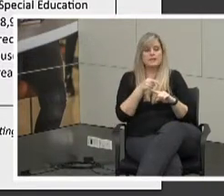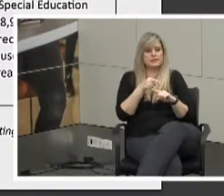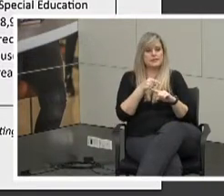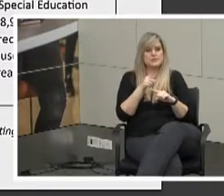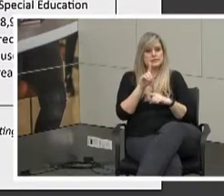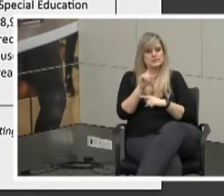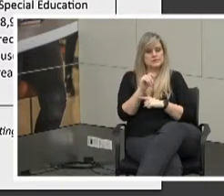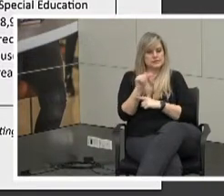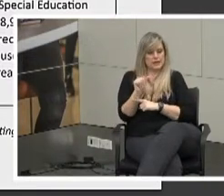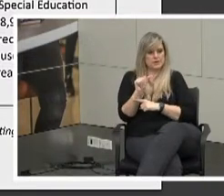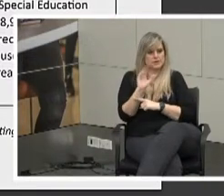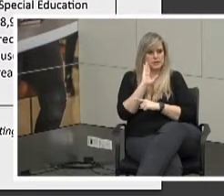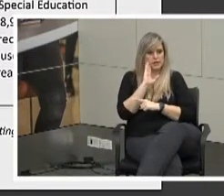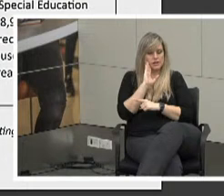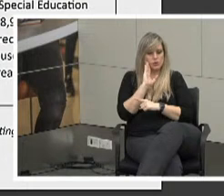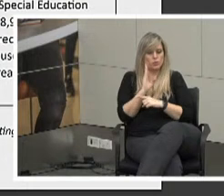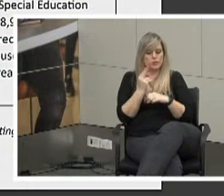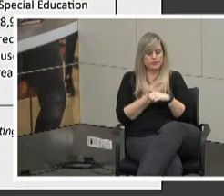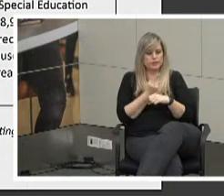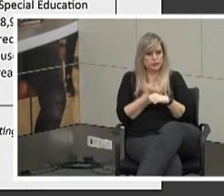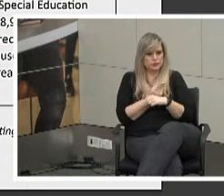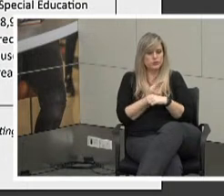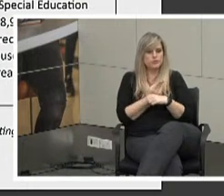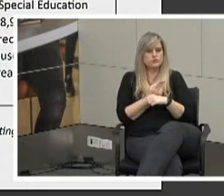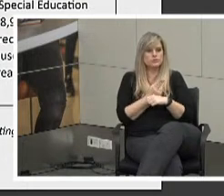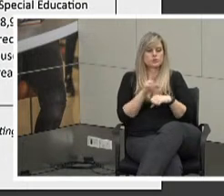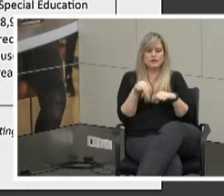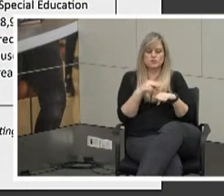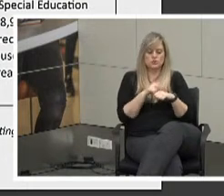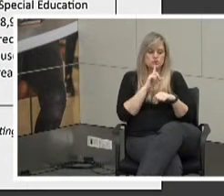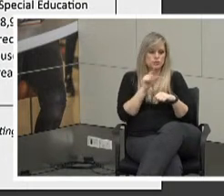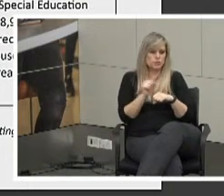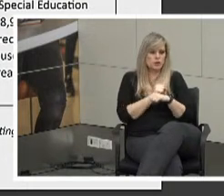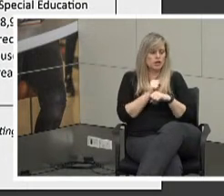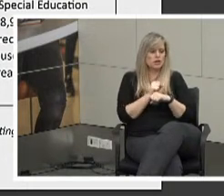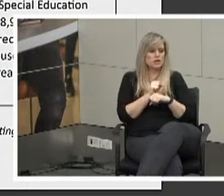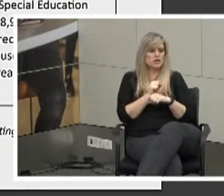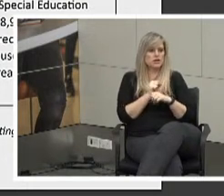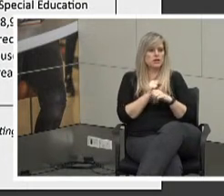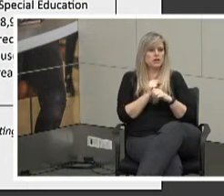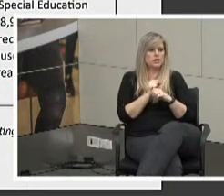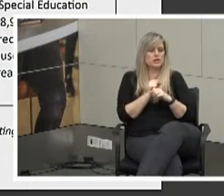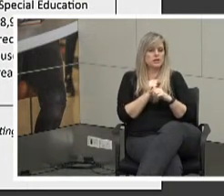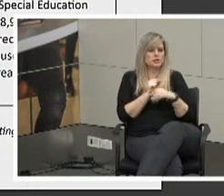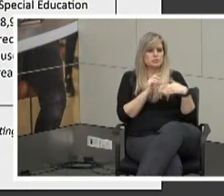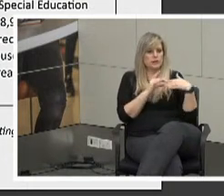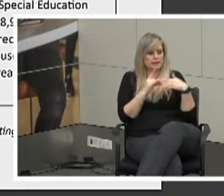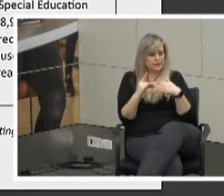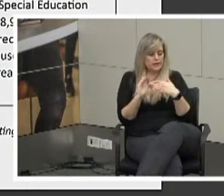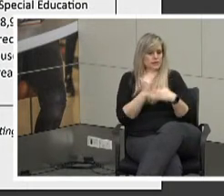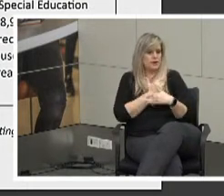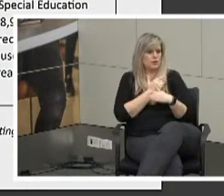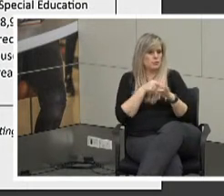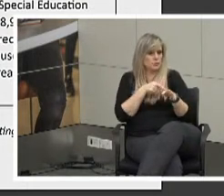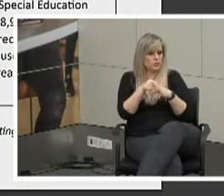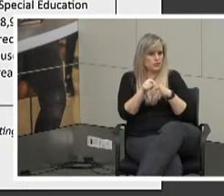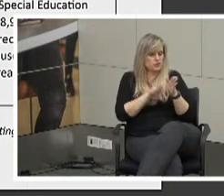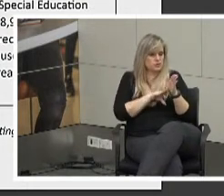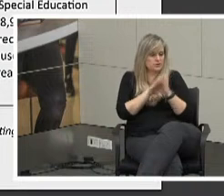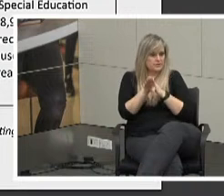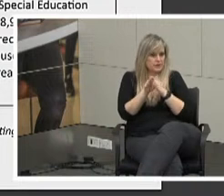data is being used of course to um really Drive our professional development as we move